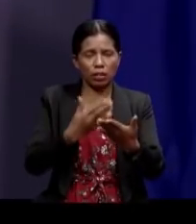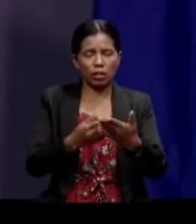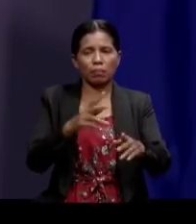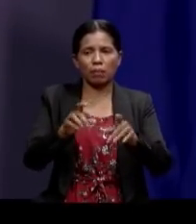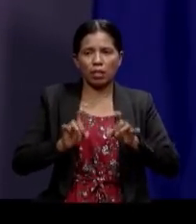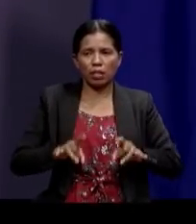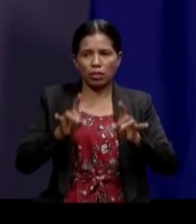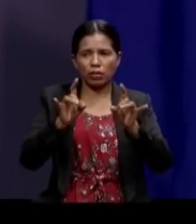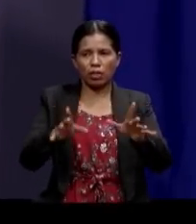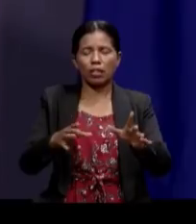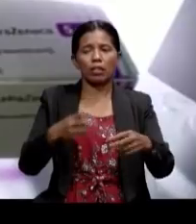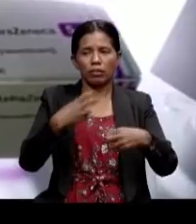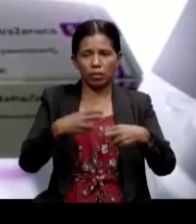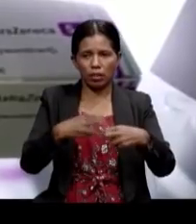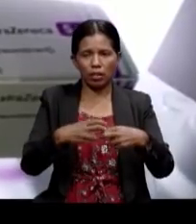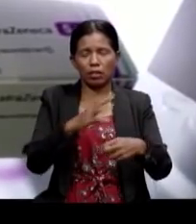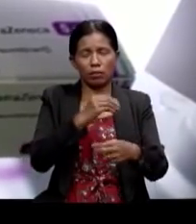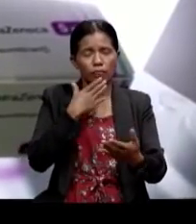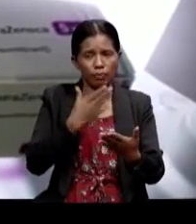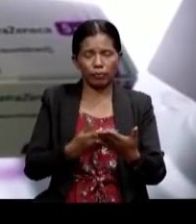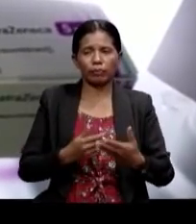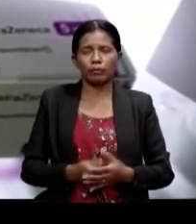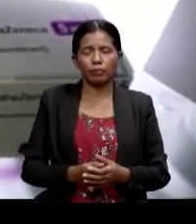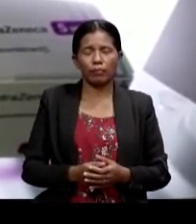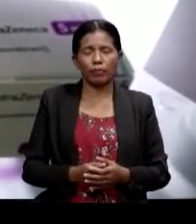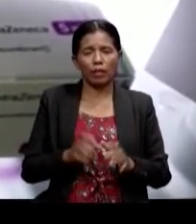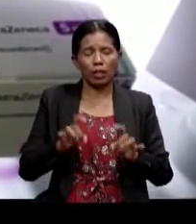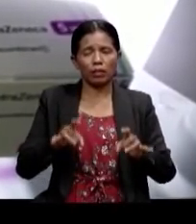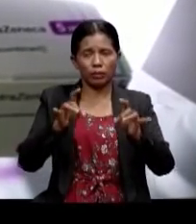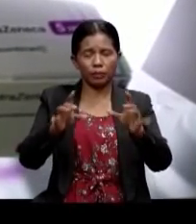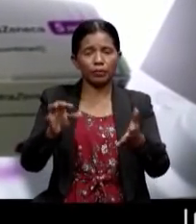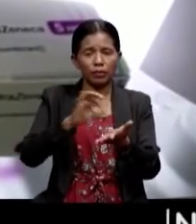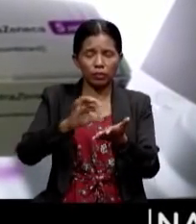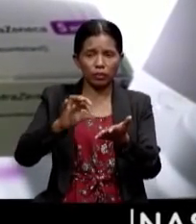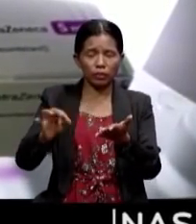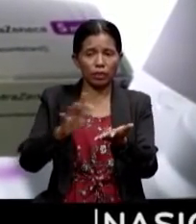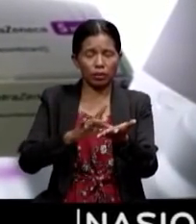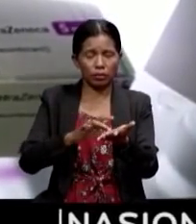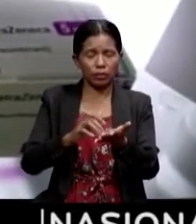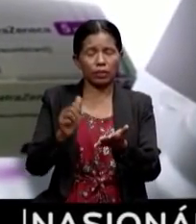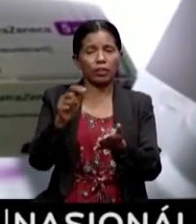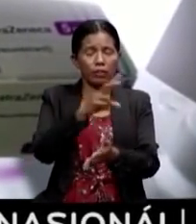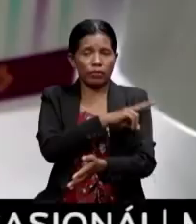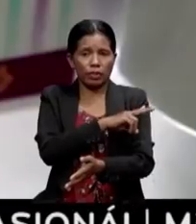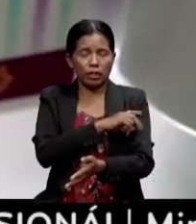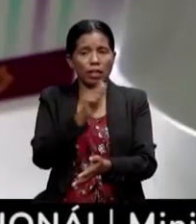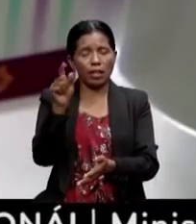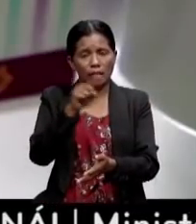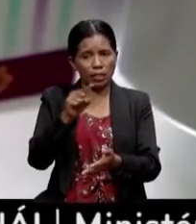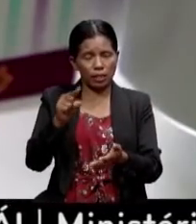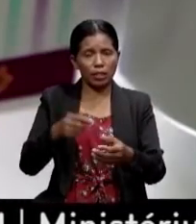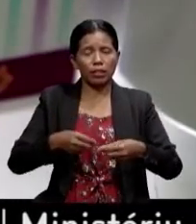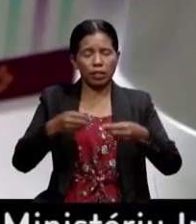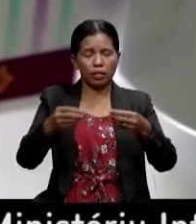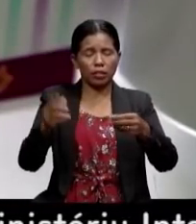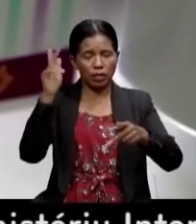that risk and benefit changes with age. Austrália administra uma dose de vacina AstraZeneca tocon tolo ponto tolo no liga uma